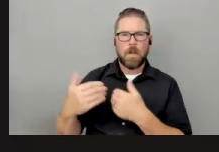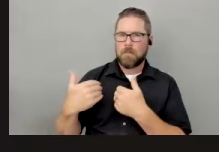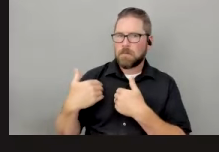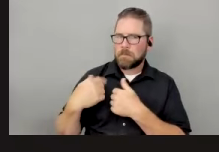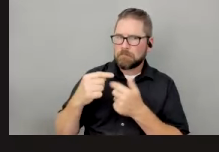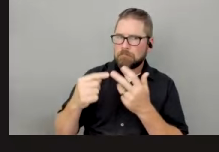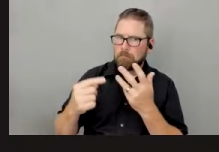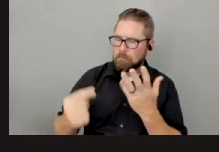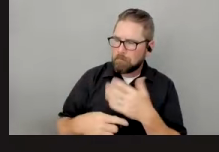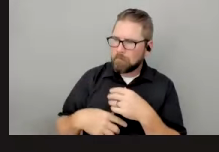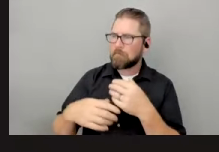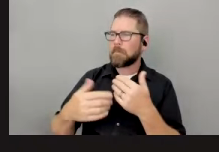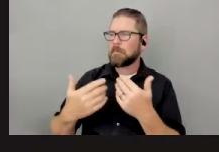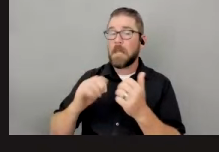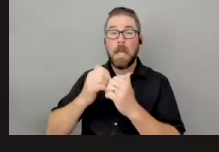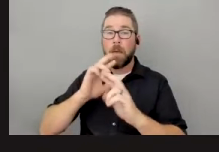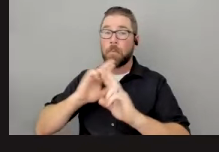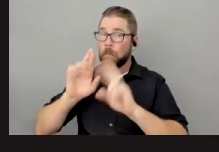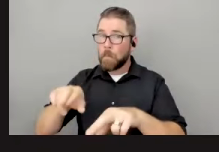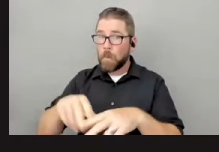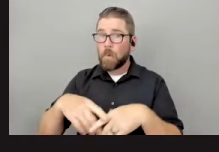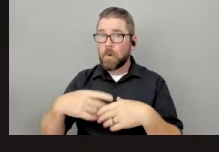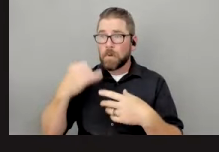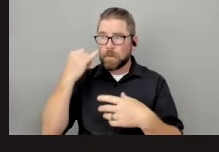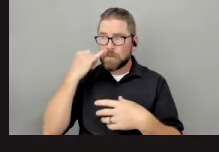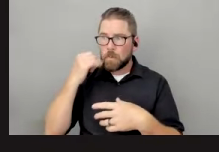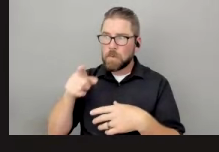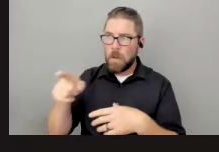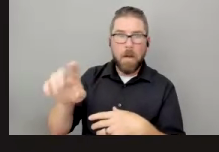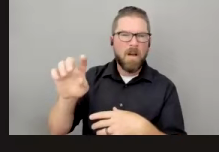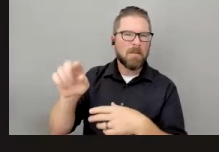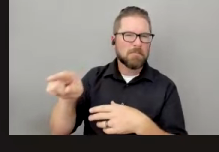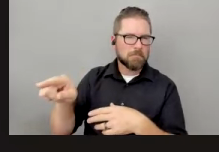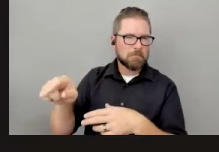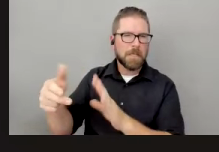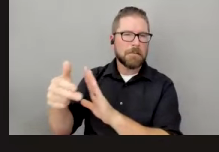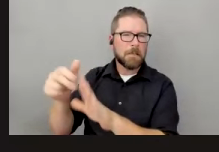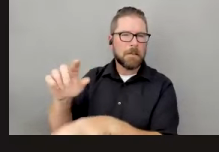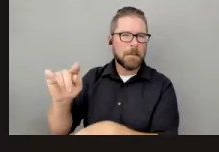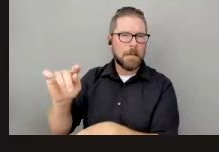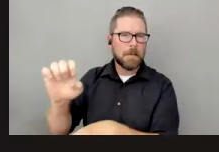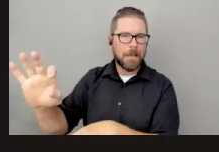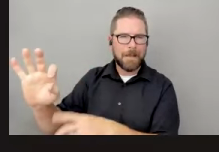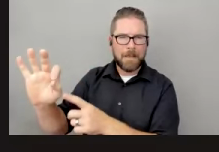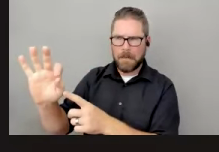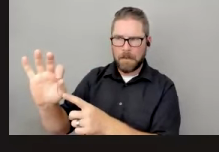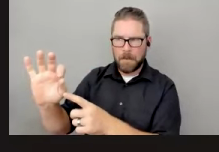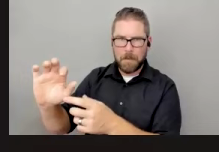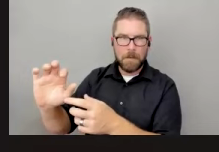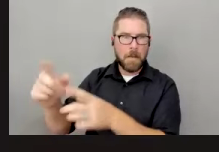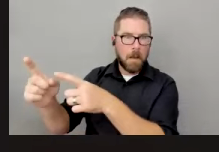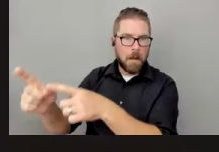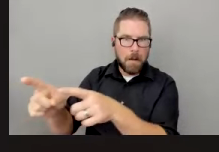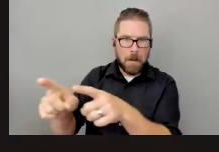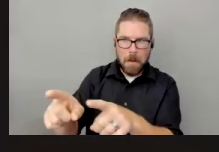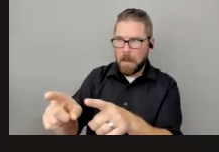obligations, how to report if, you are made aware of a Title IX incident. We're going to be going over a lot of case studies and we're asking